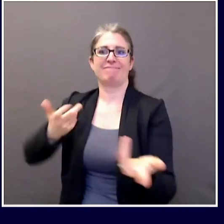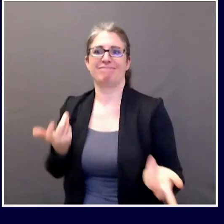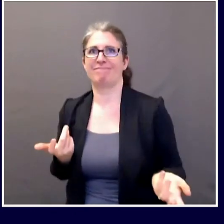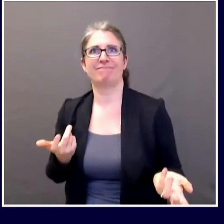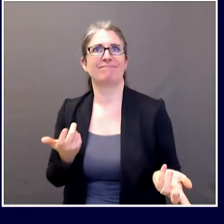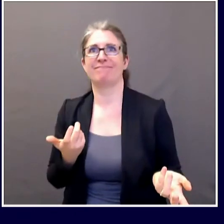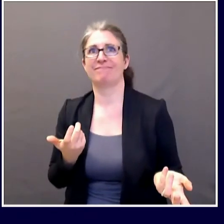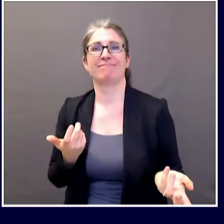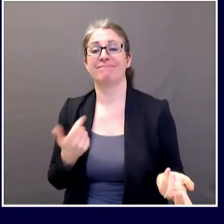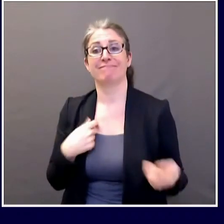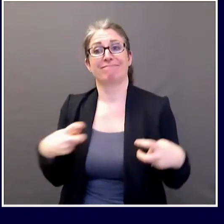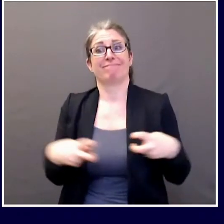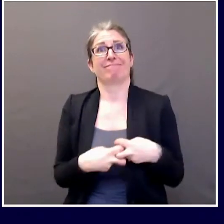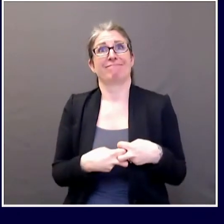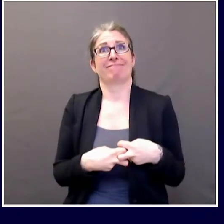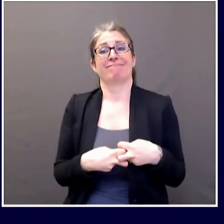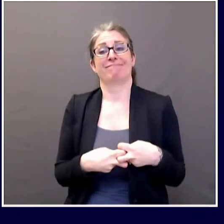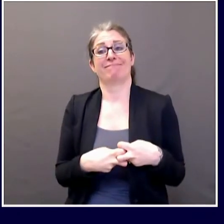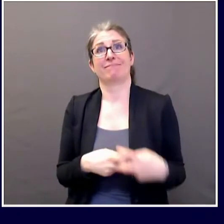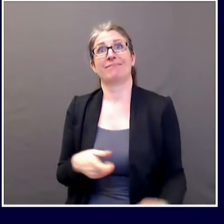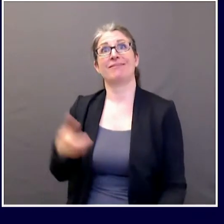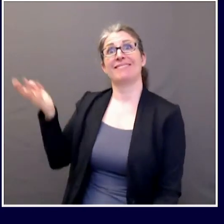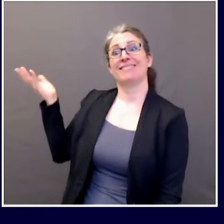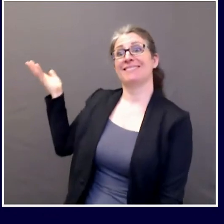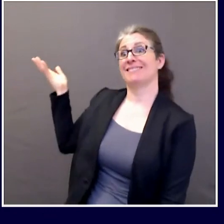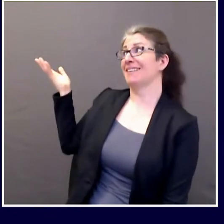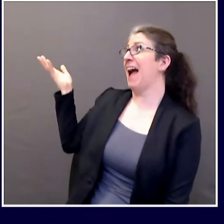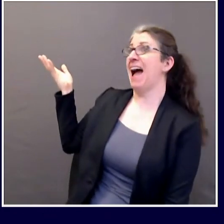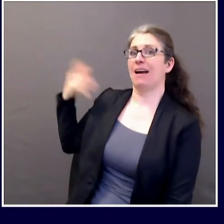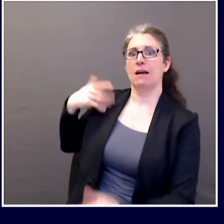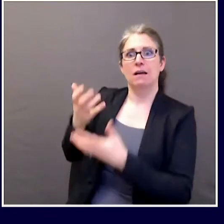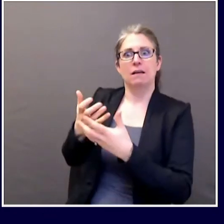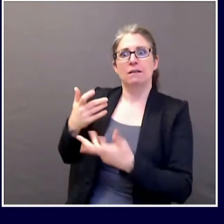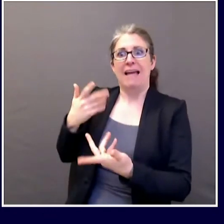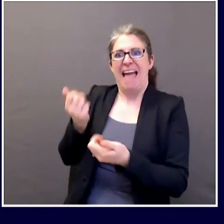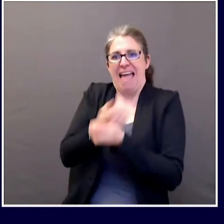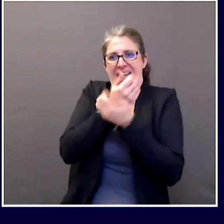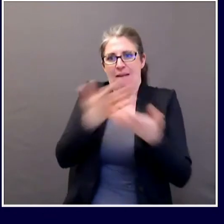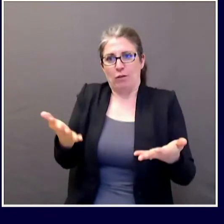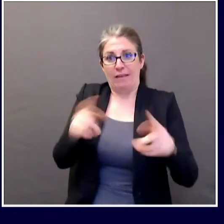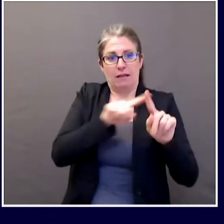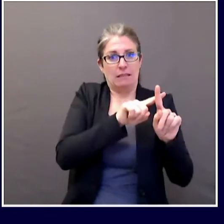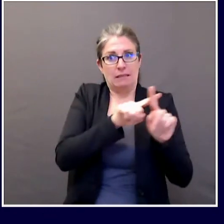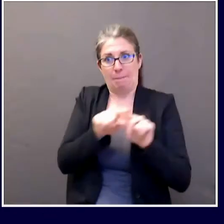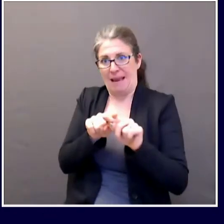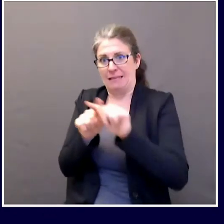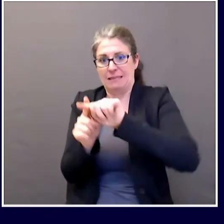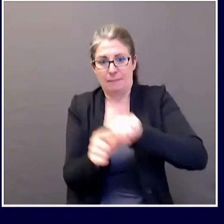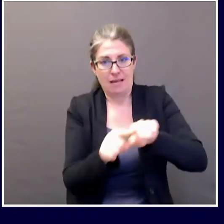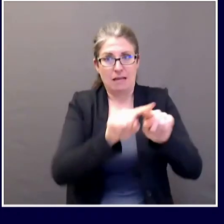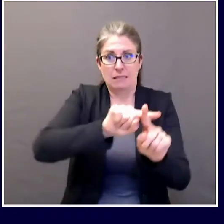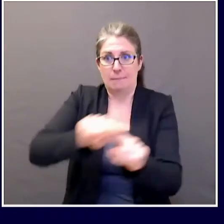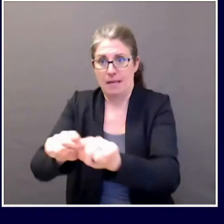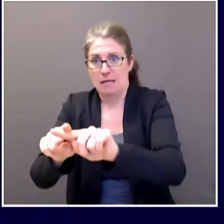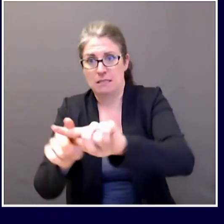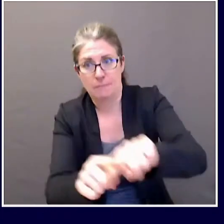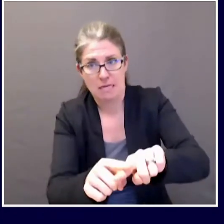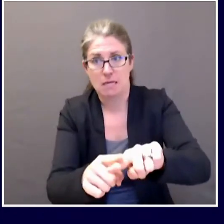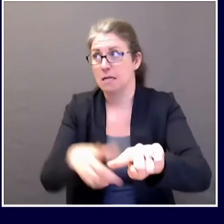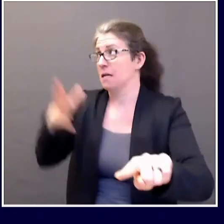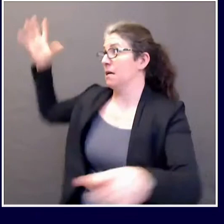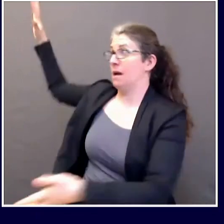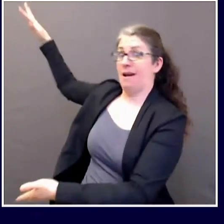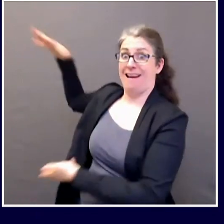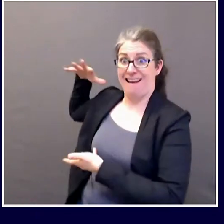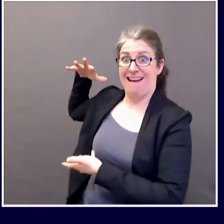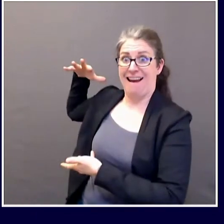back to some of those detailed plans that other states put out in December, in November, where they did provide